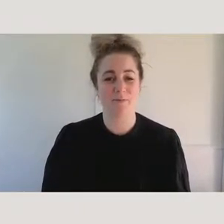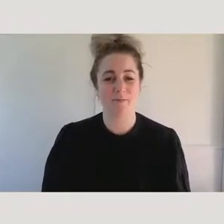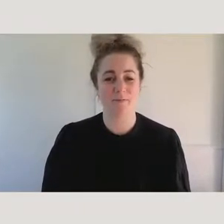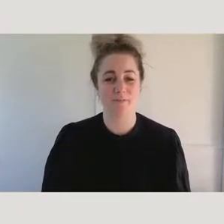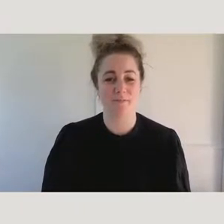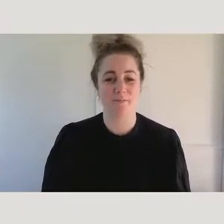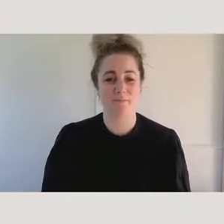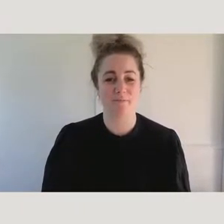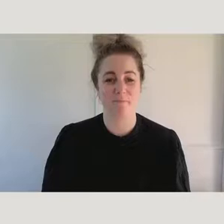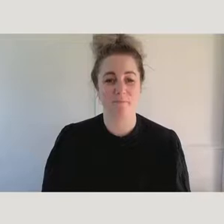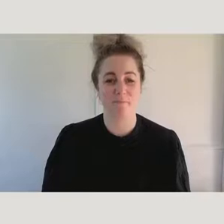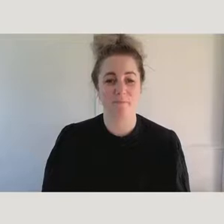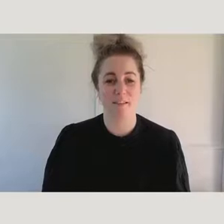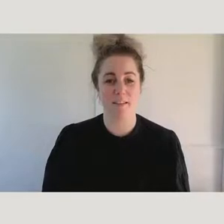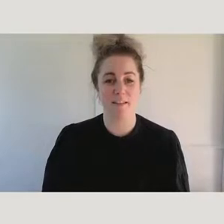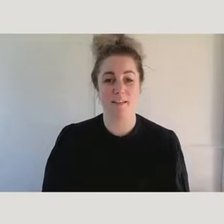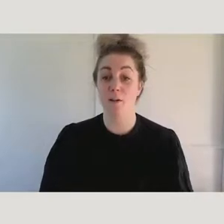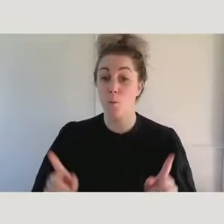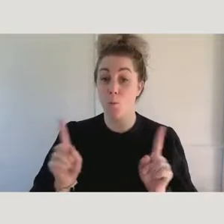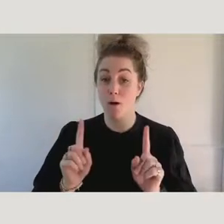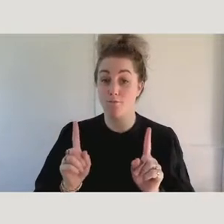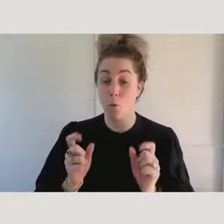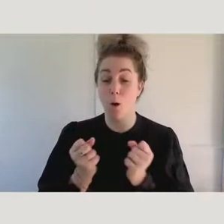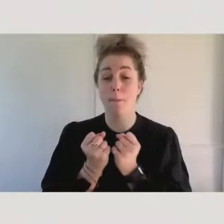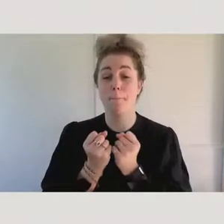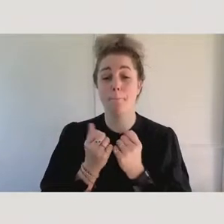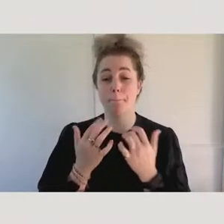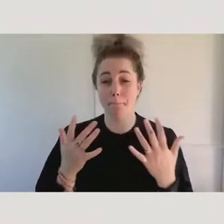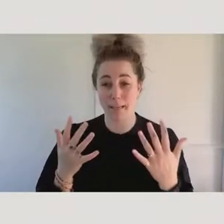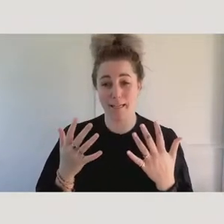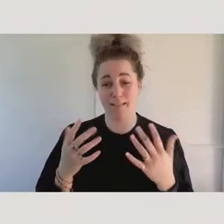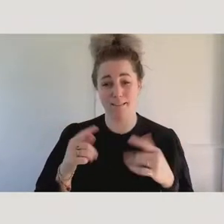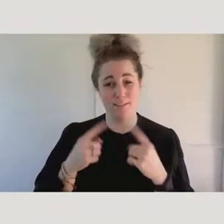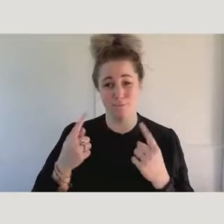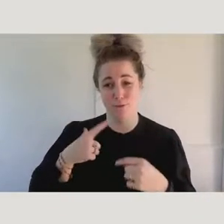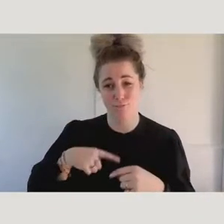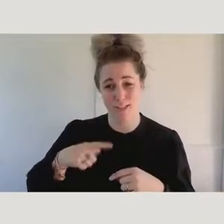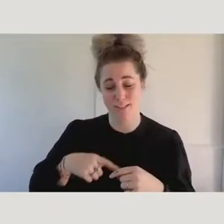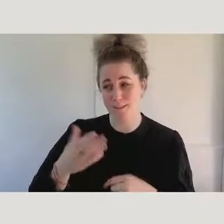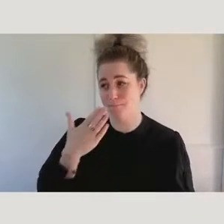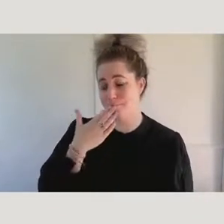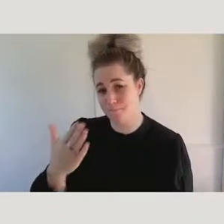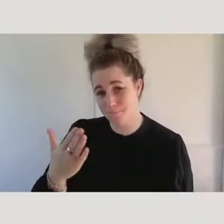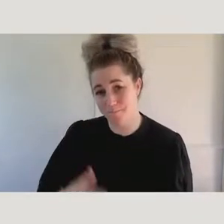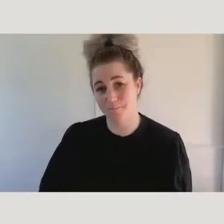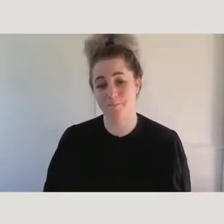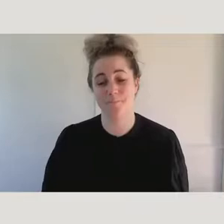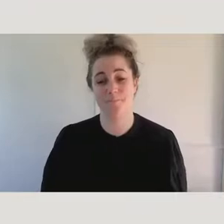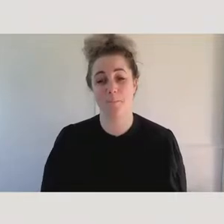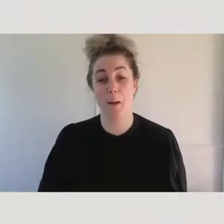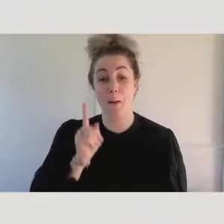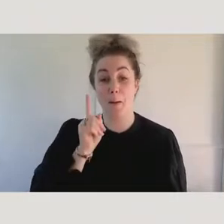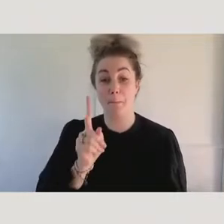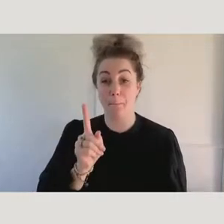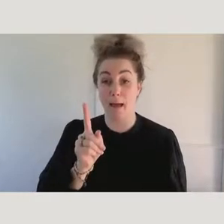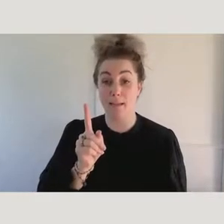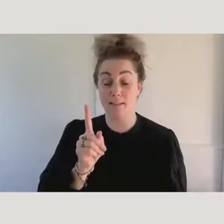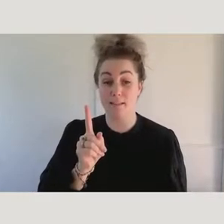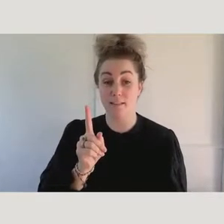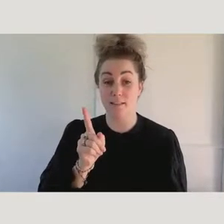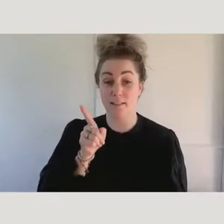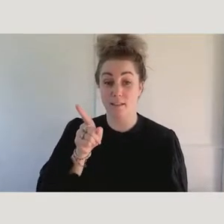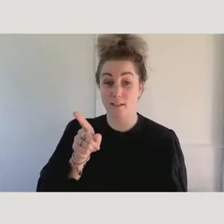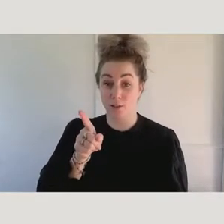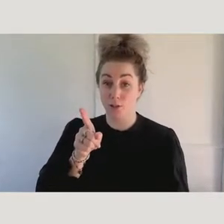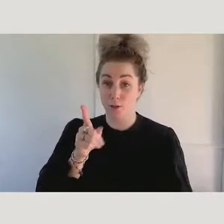cool you know for very very many many reasons um but I think in you've